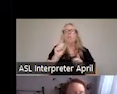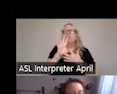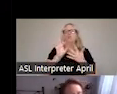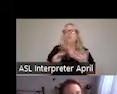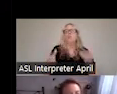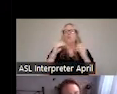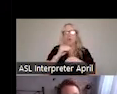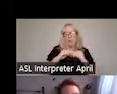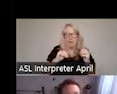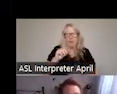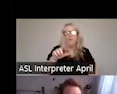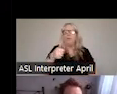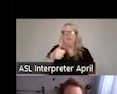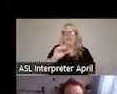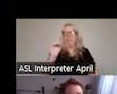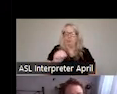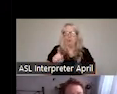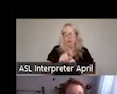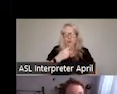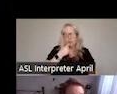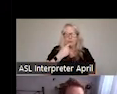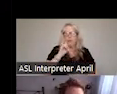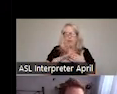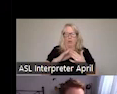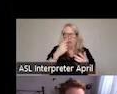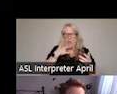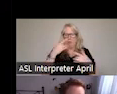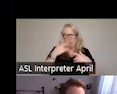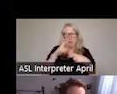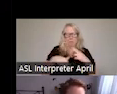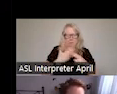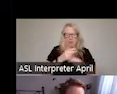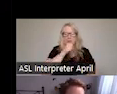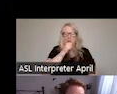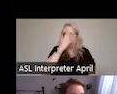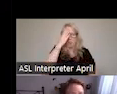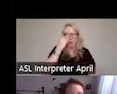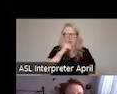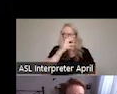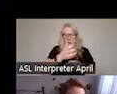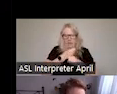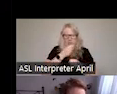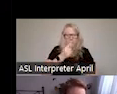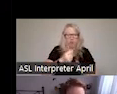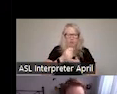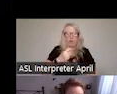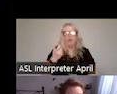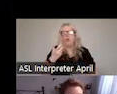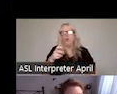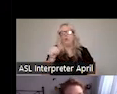but 10% also said that they were concerned about confidentiality. That's why they didn't get treatment or they didn't want others to find